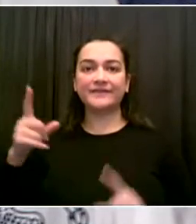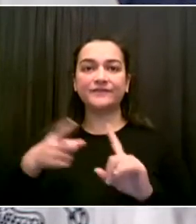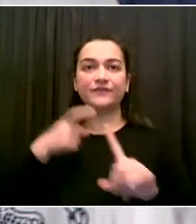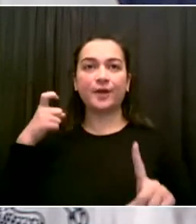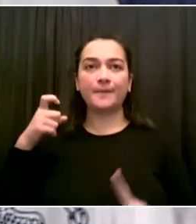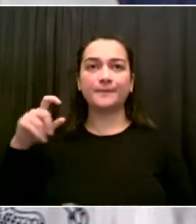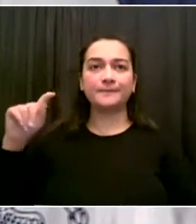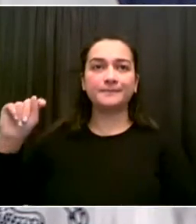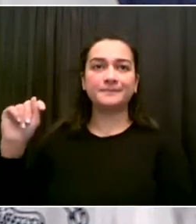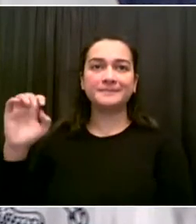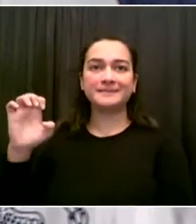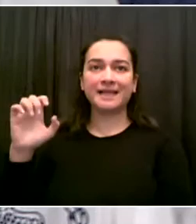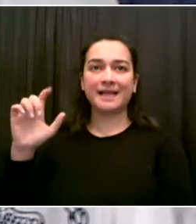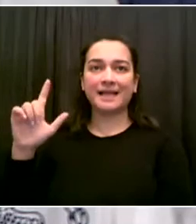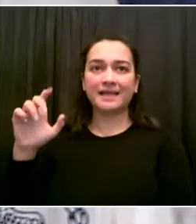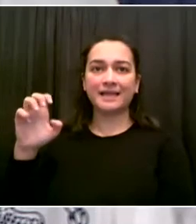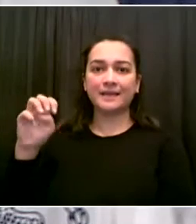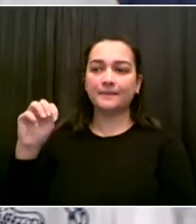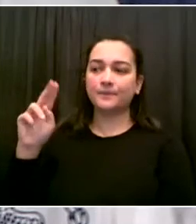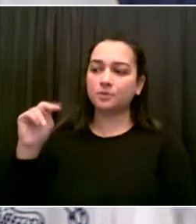Hi, good morning, Mayor.